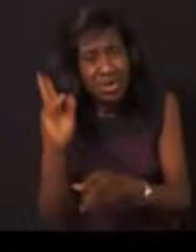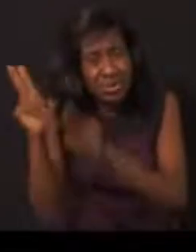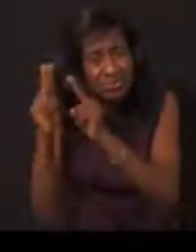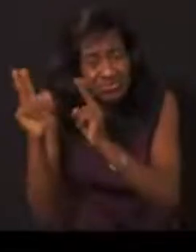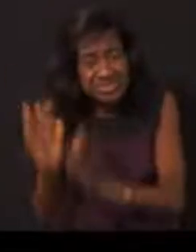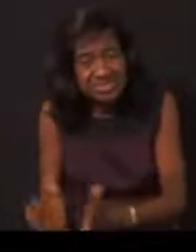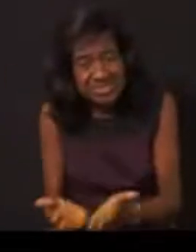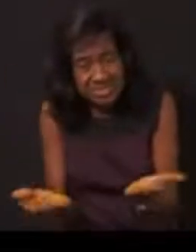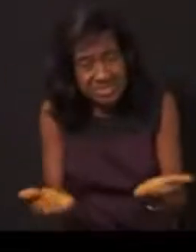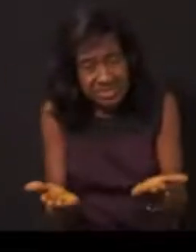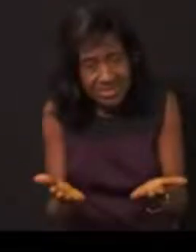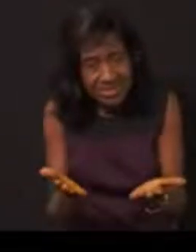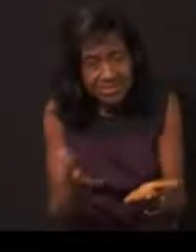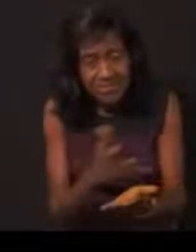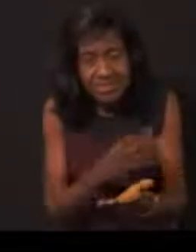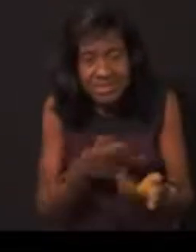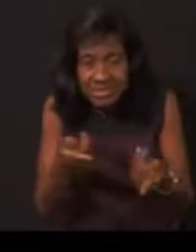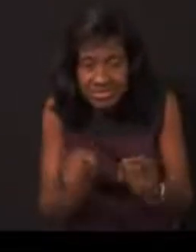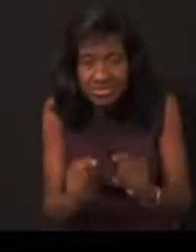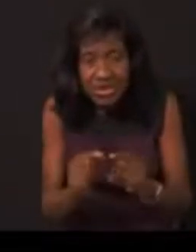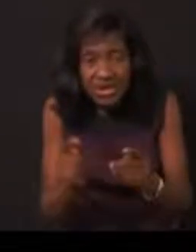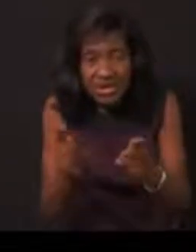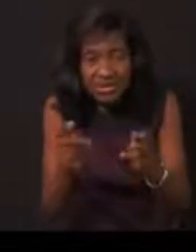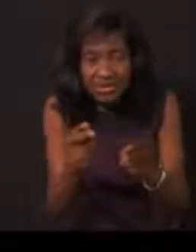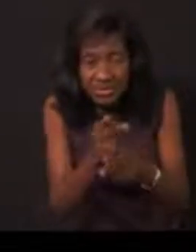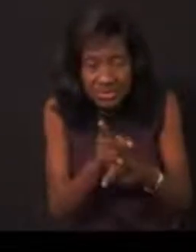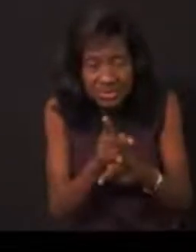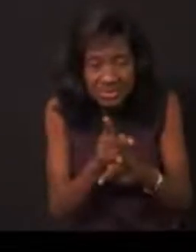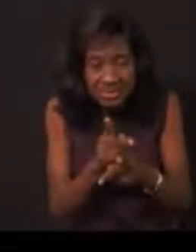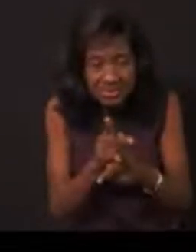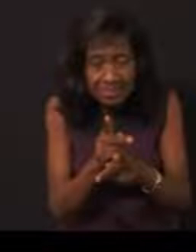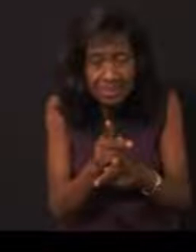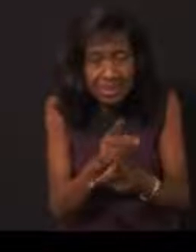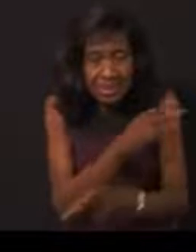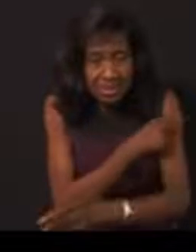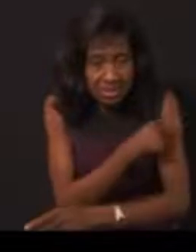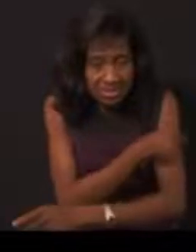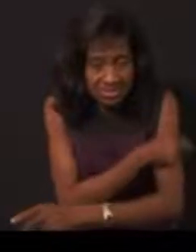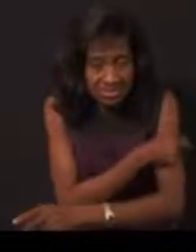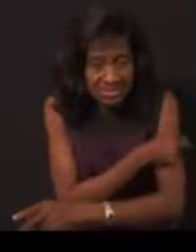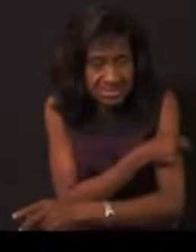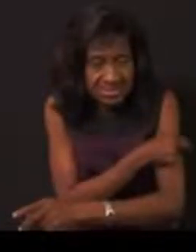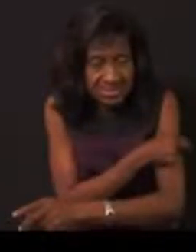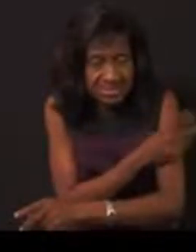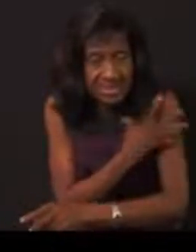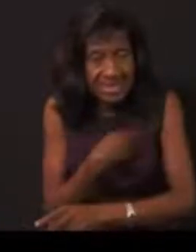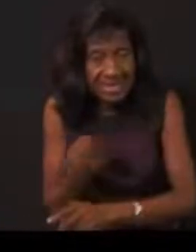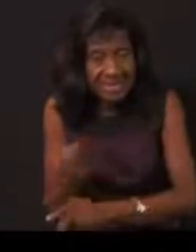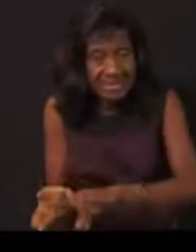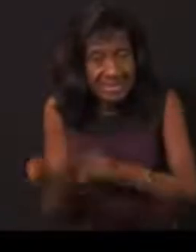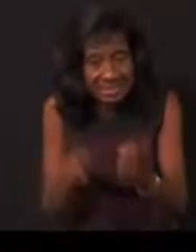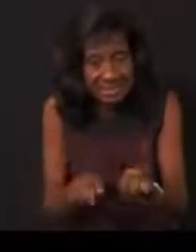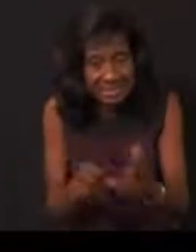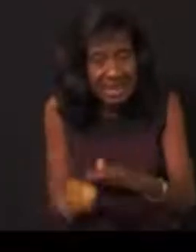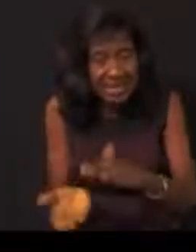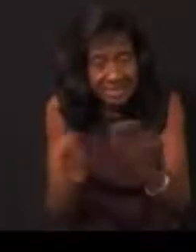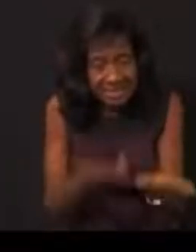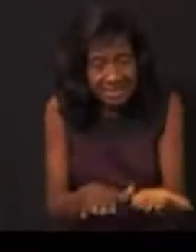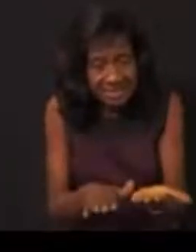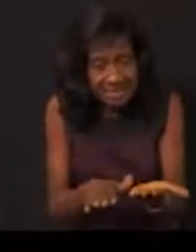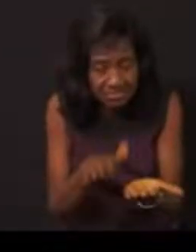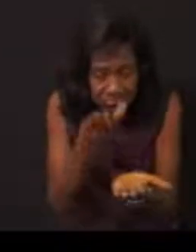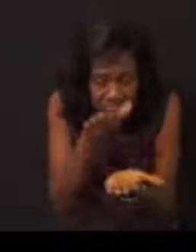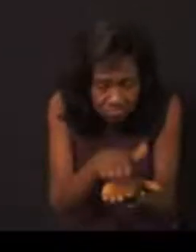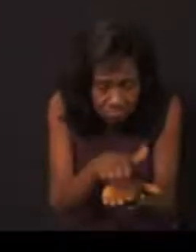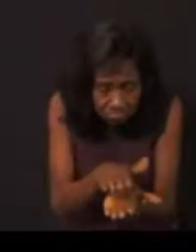keeping hospitalization and deaths from COVID-19 to an absolute minimum. I can assure